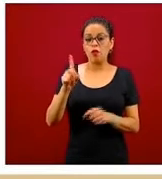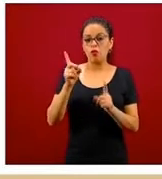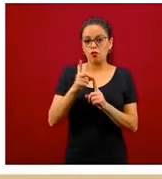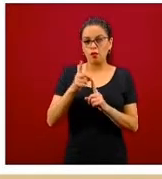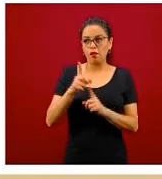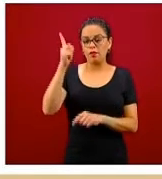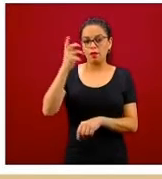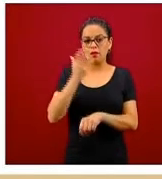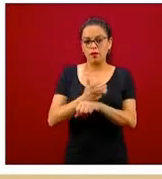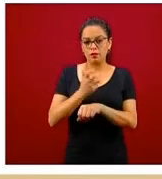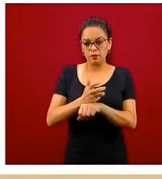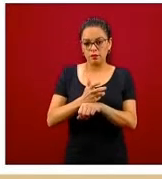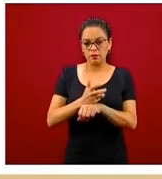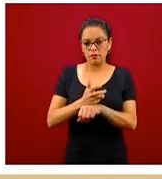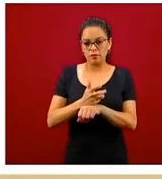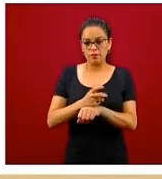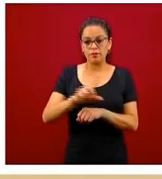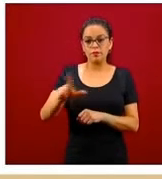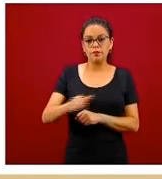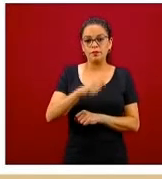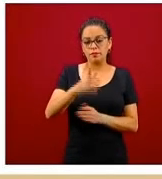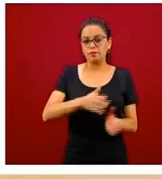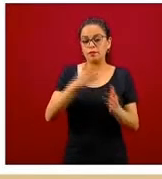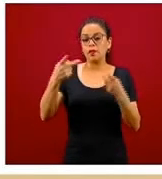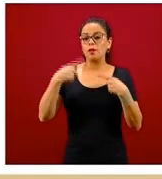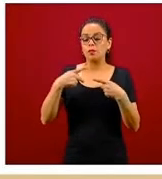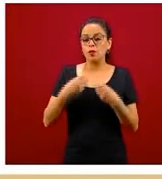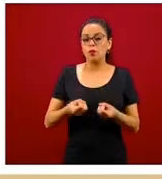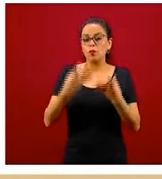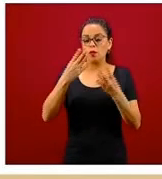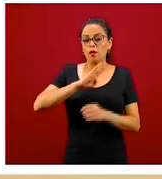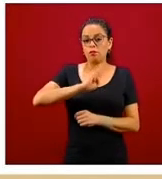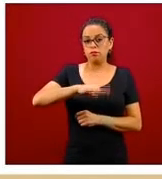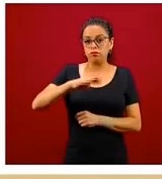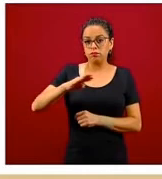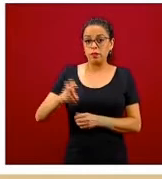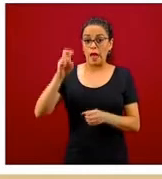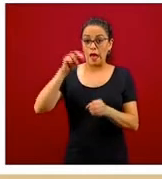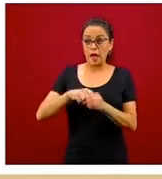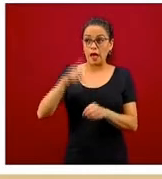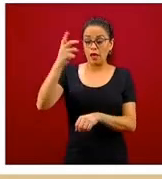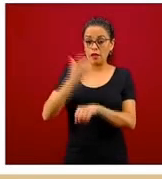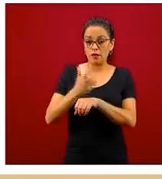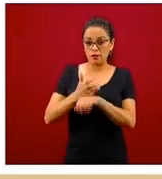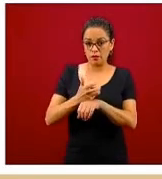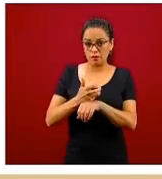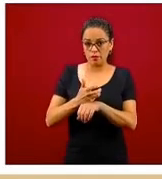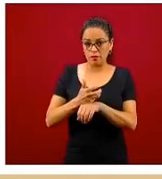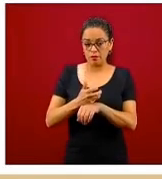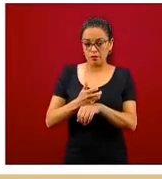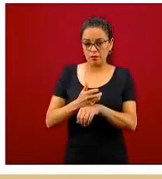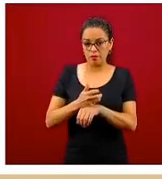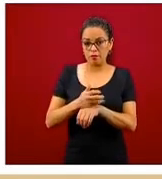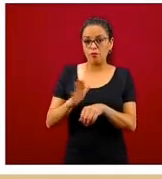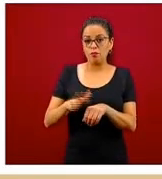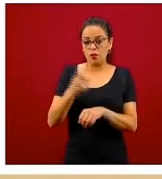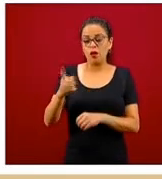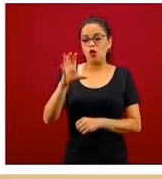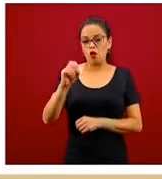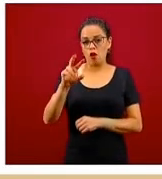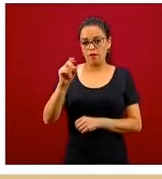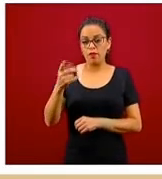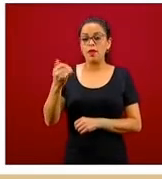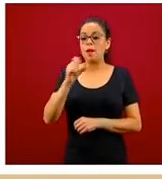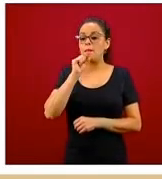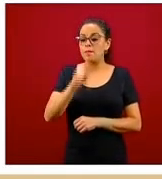virus in the US, and also we have the people who have passed away in the US